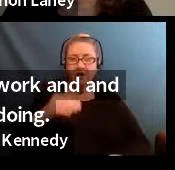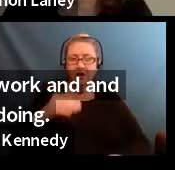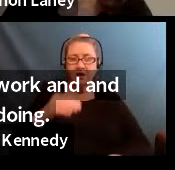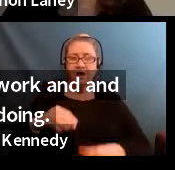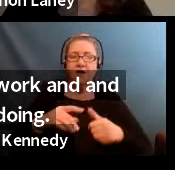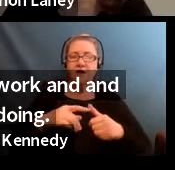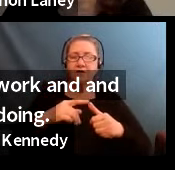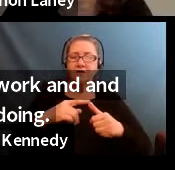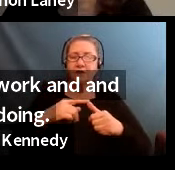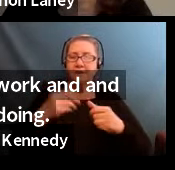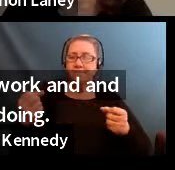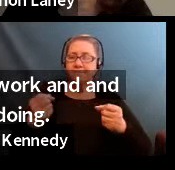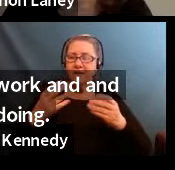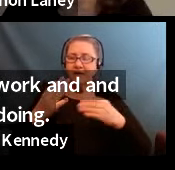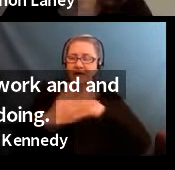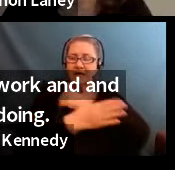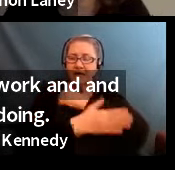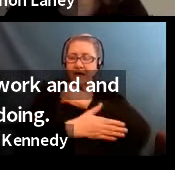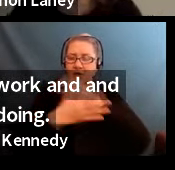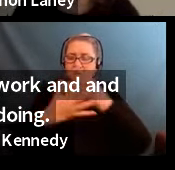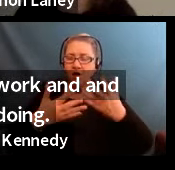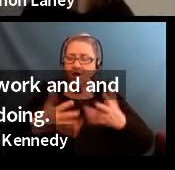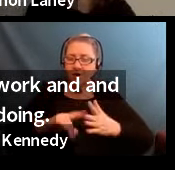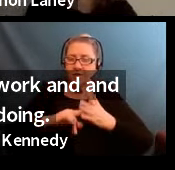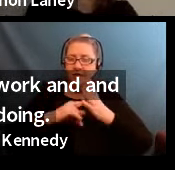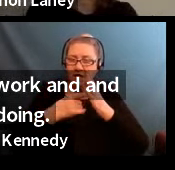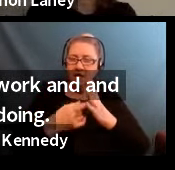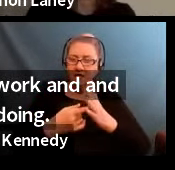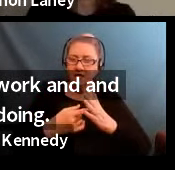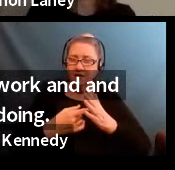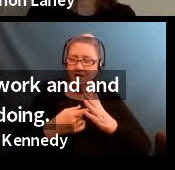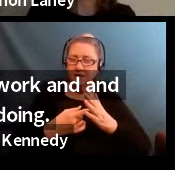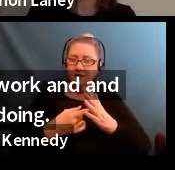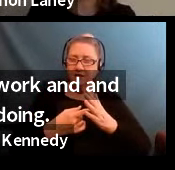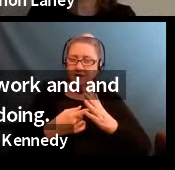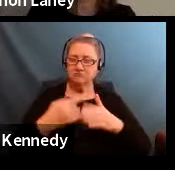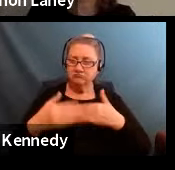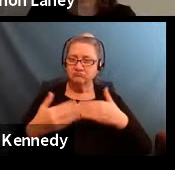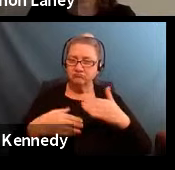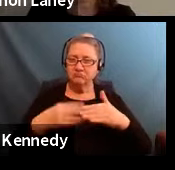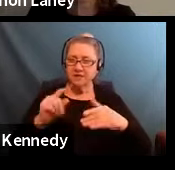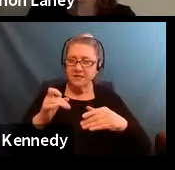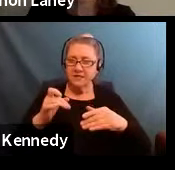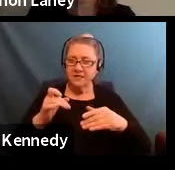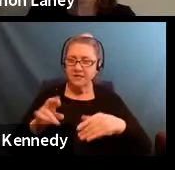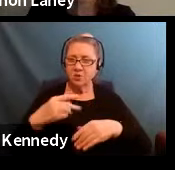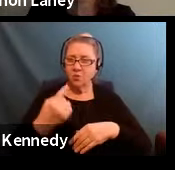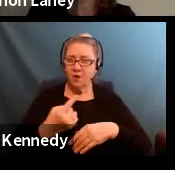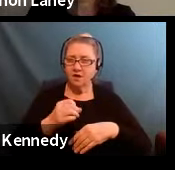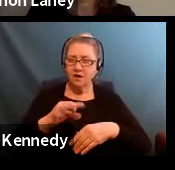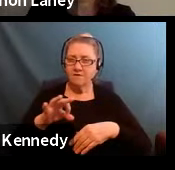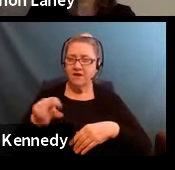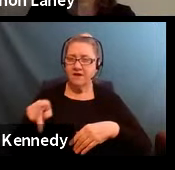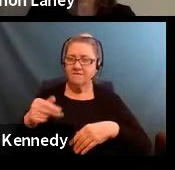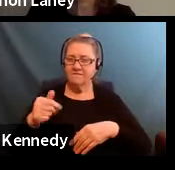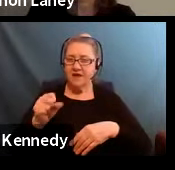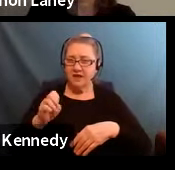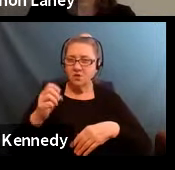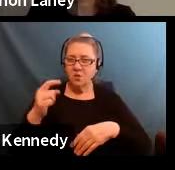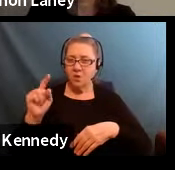begun implementing tier 1 of phase 1B. And, but really